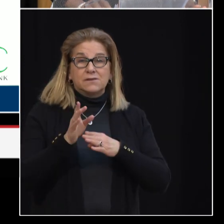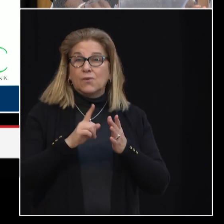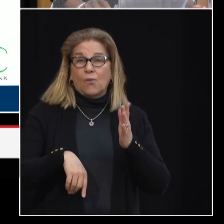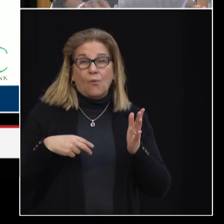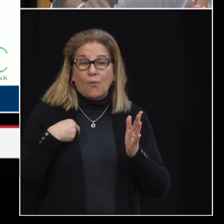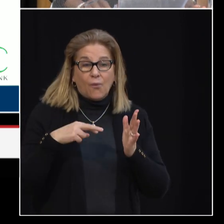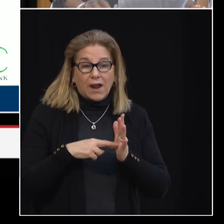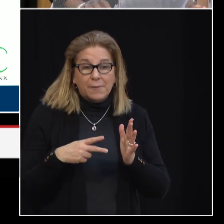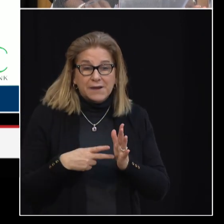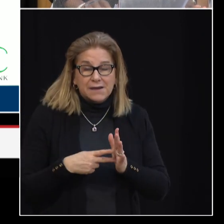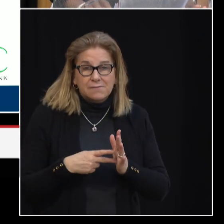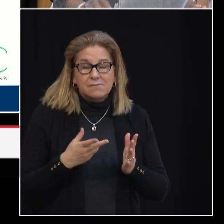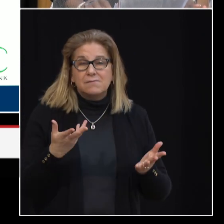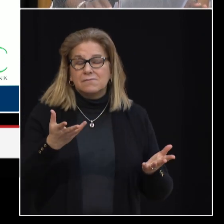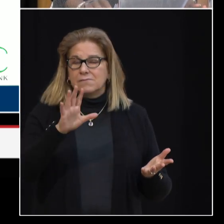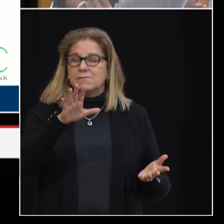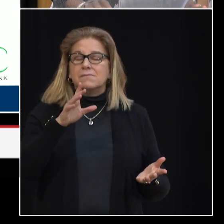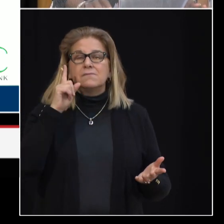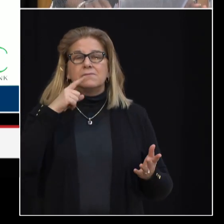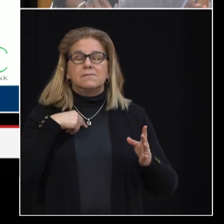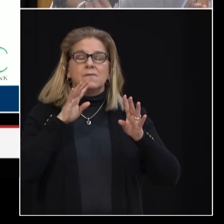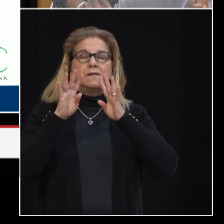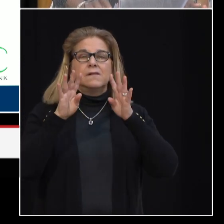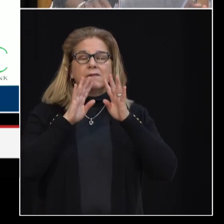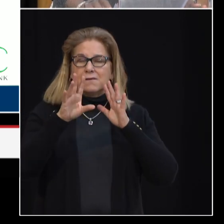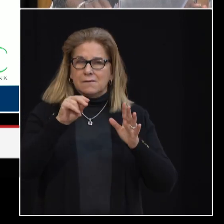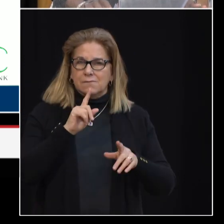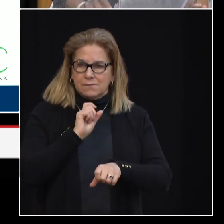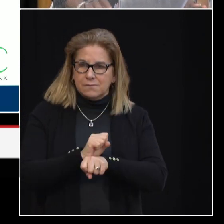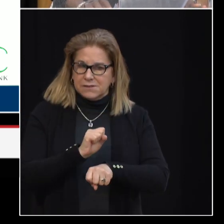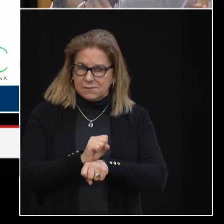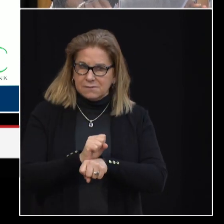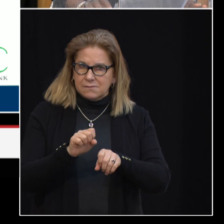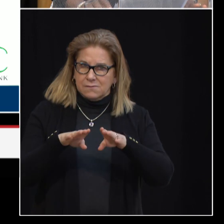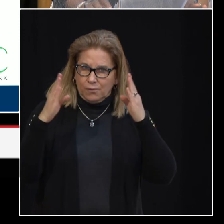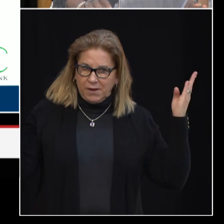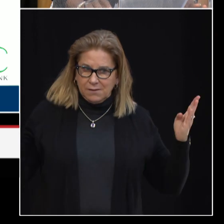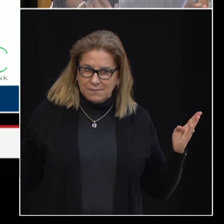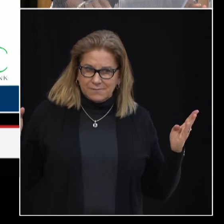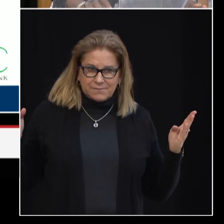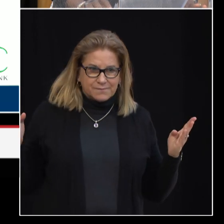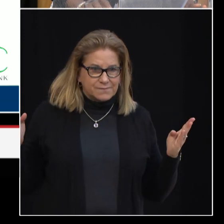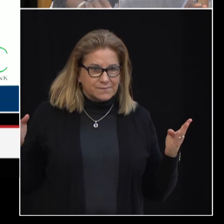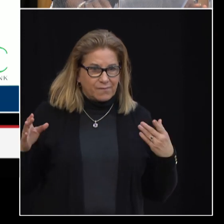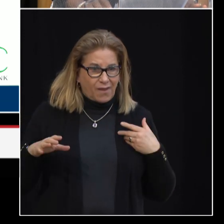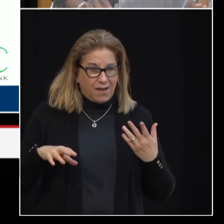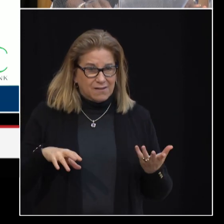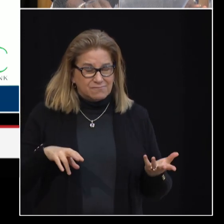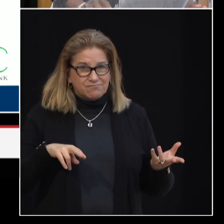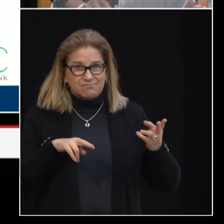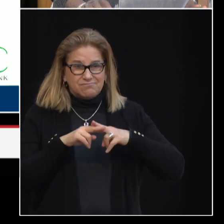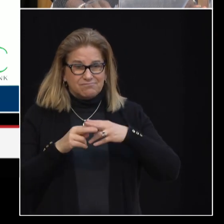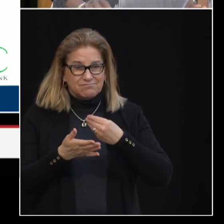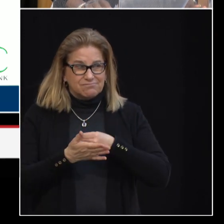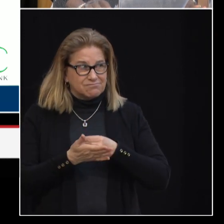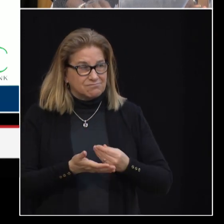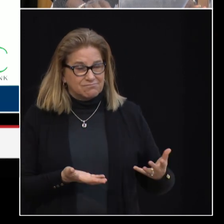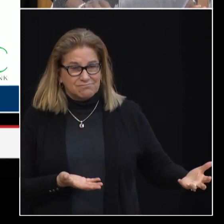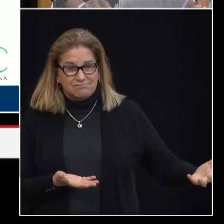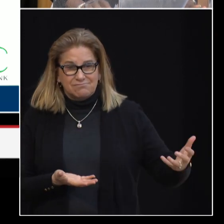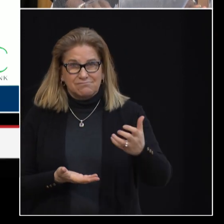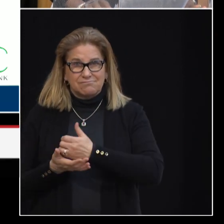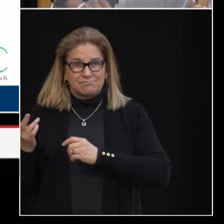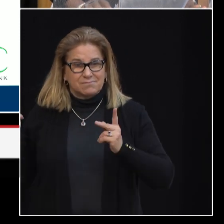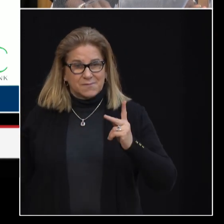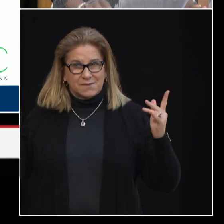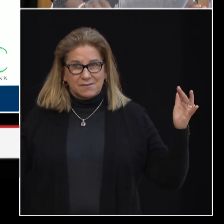have increased our deployment of capital dramatically since our founding, and we want to make